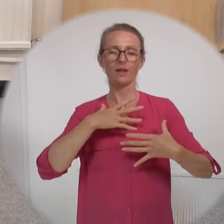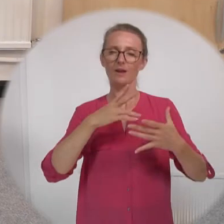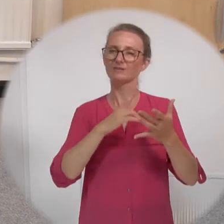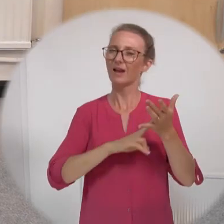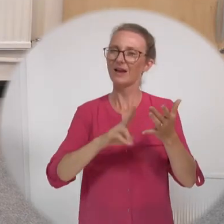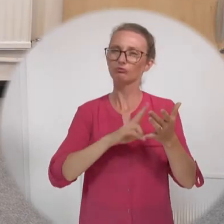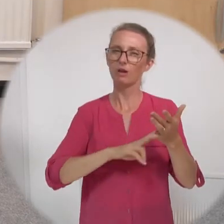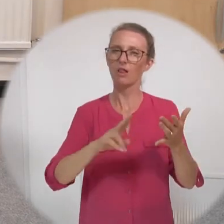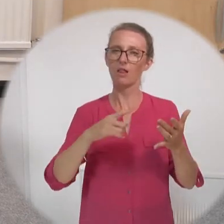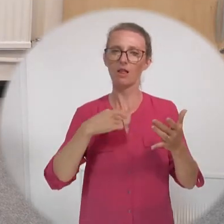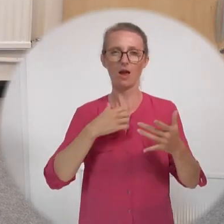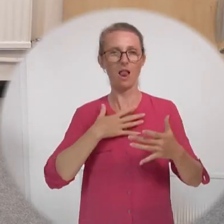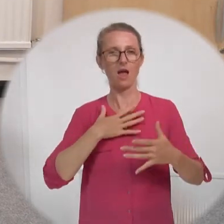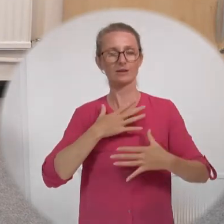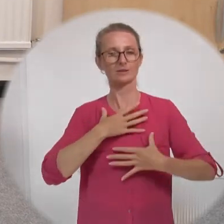So I tend to breathe in